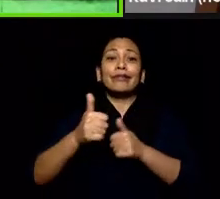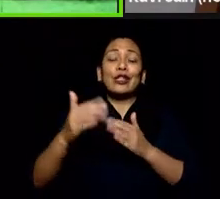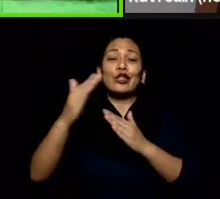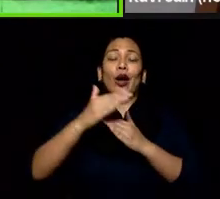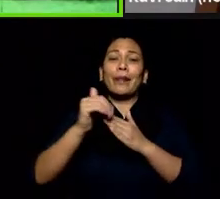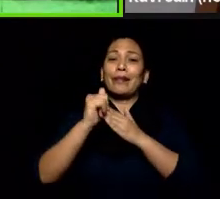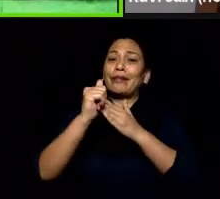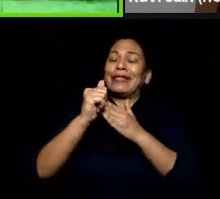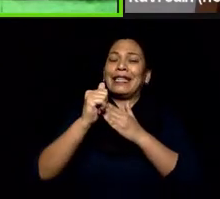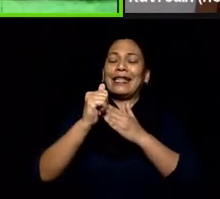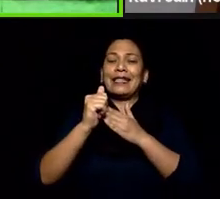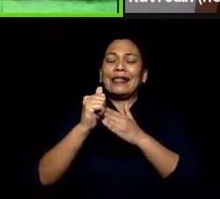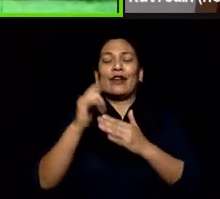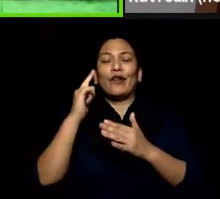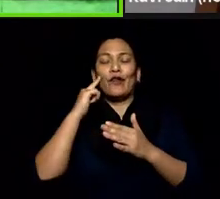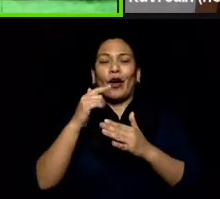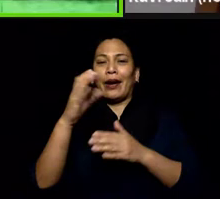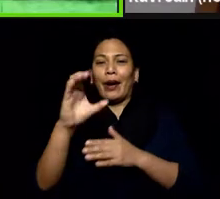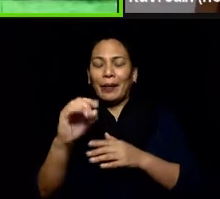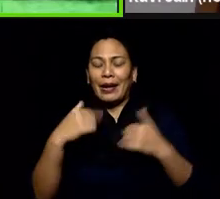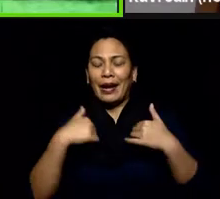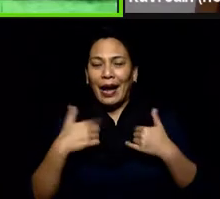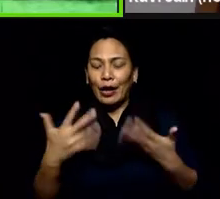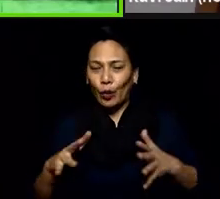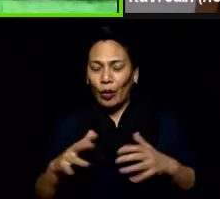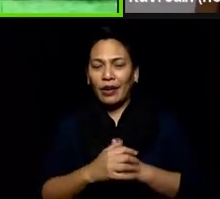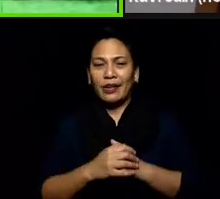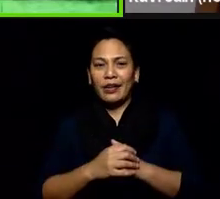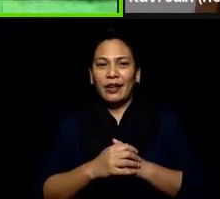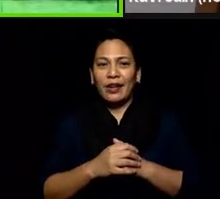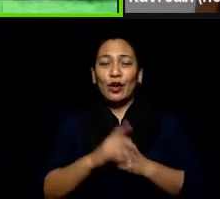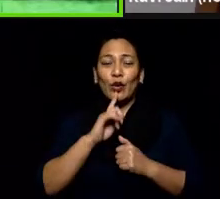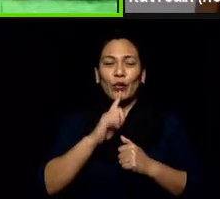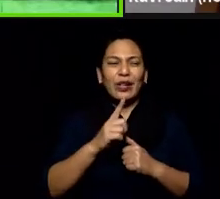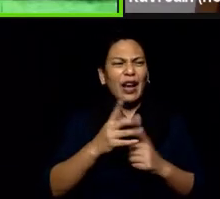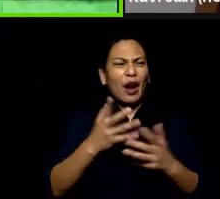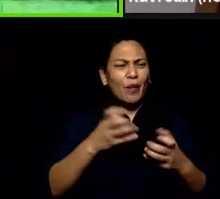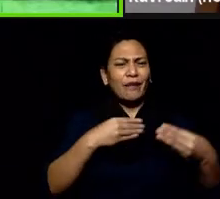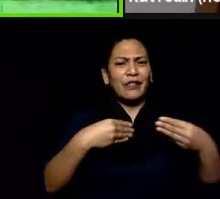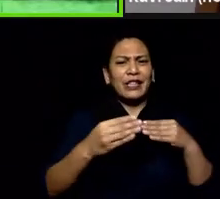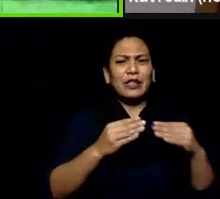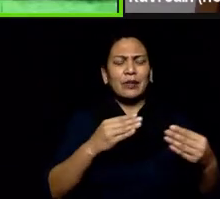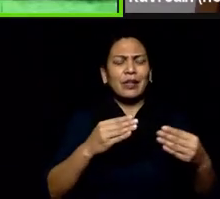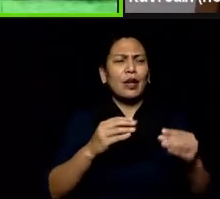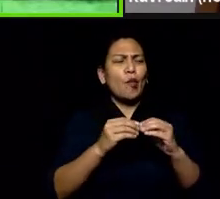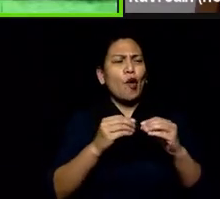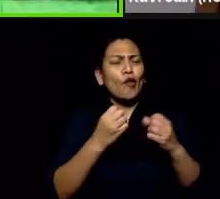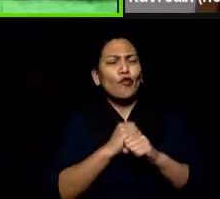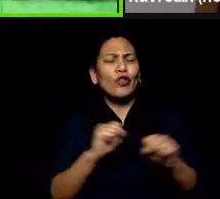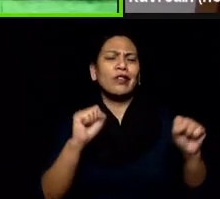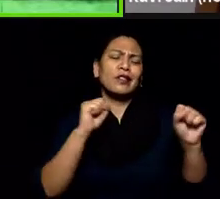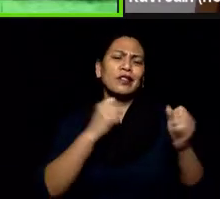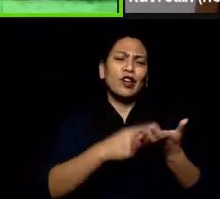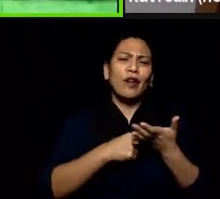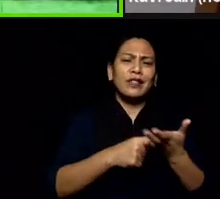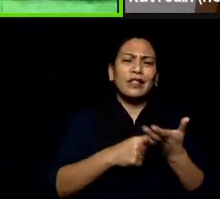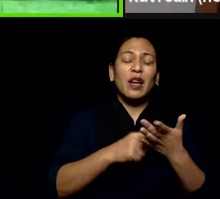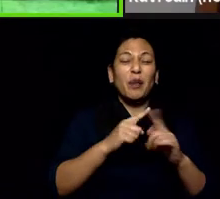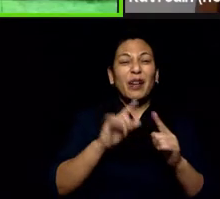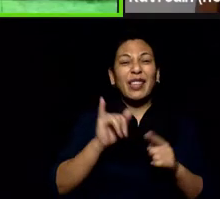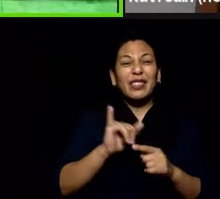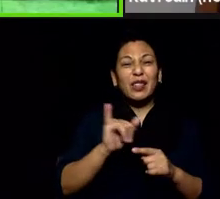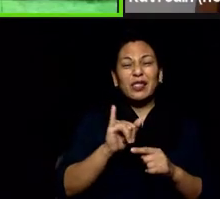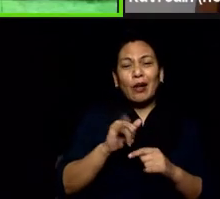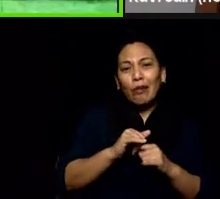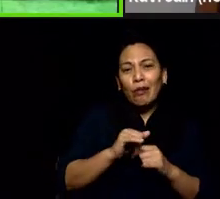because I feel like I can do things that I wouldn't be able to do. I feel like I can have freer conversations, and that's wimpy. That's maybe